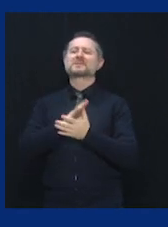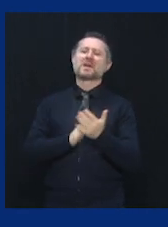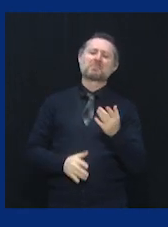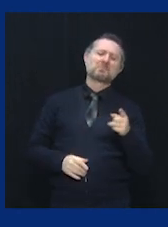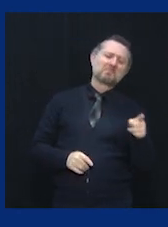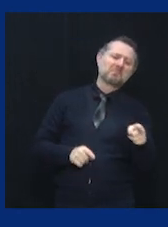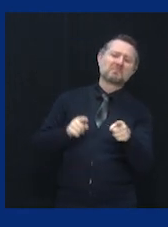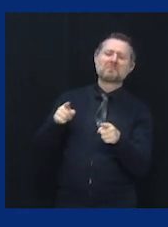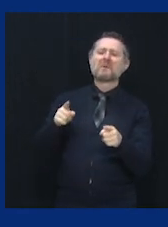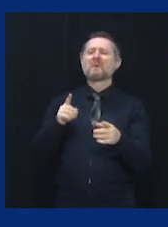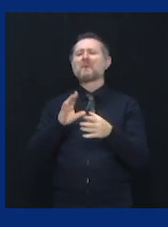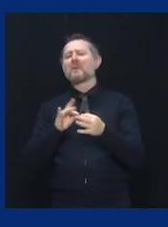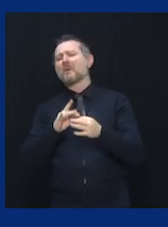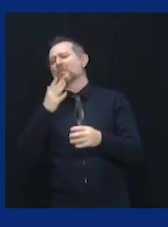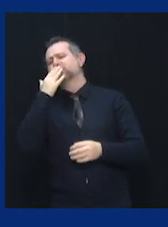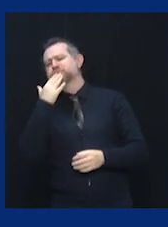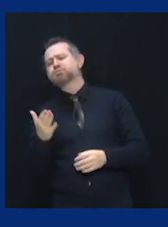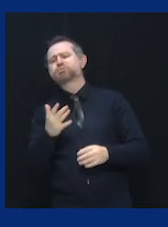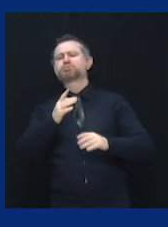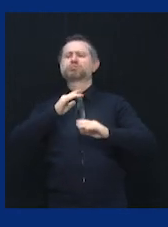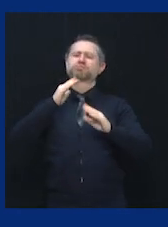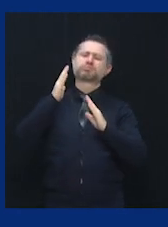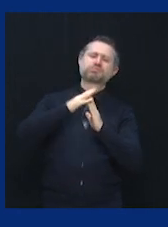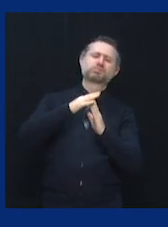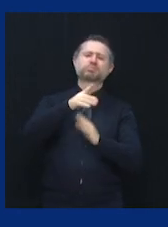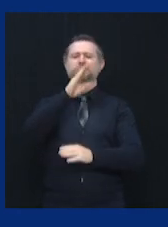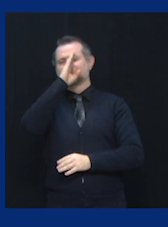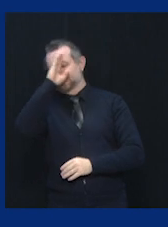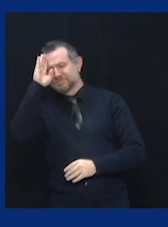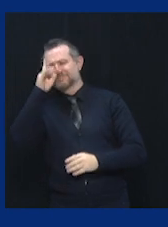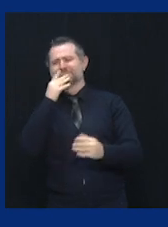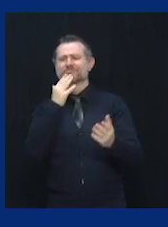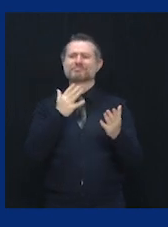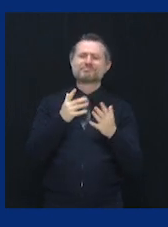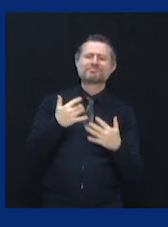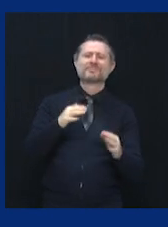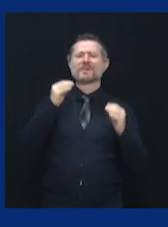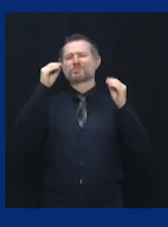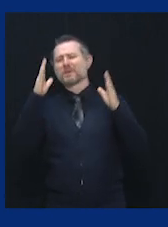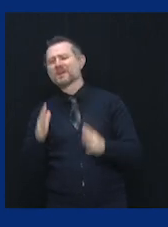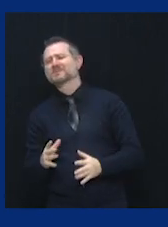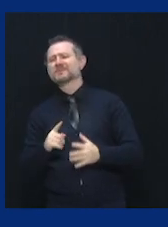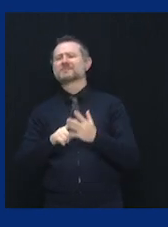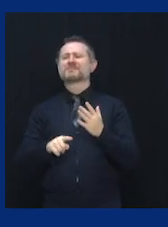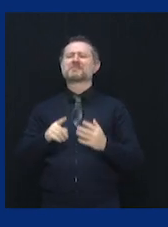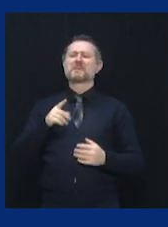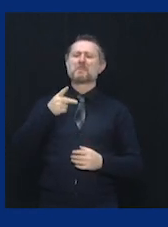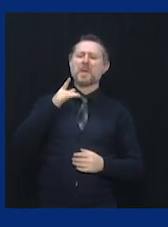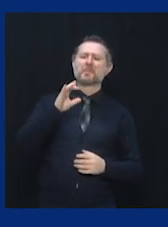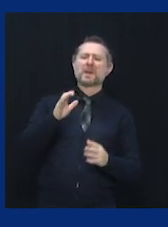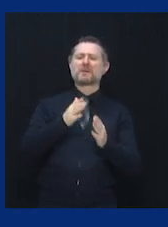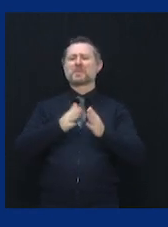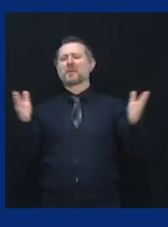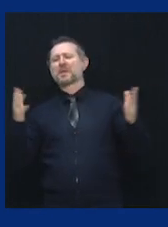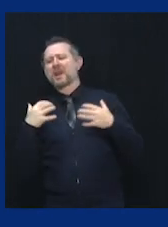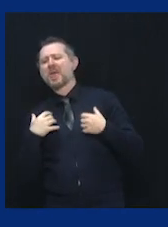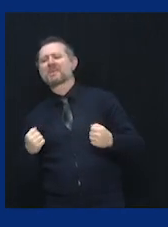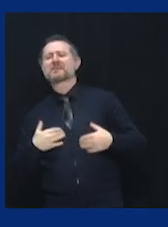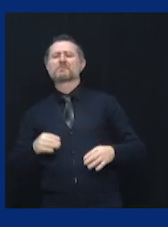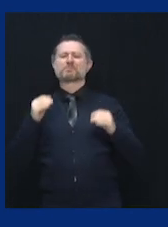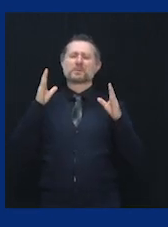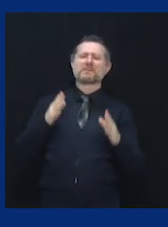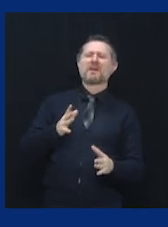great public health professors. People dedicate their lives to being public health experts.